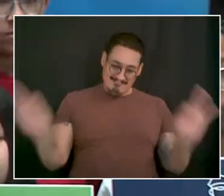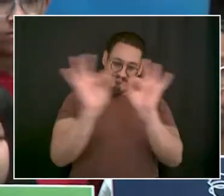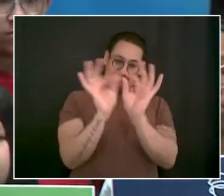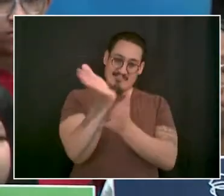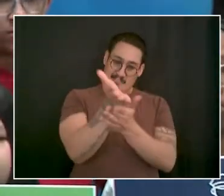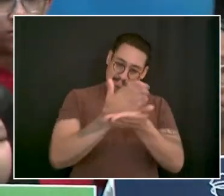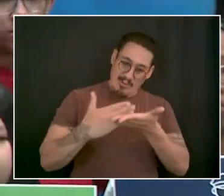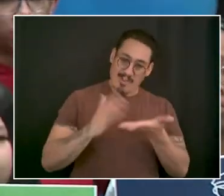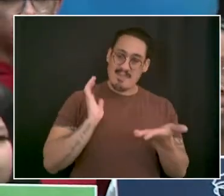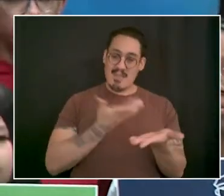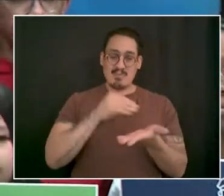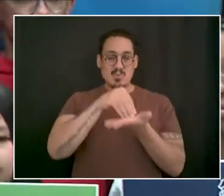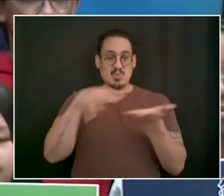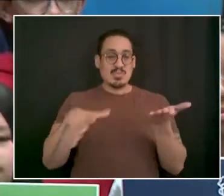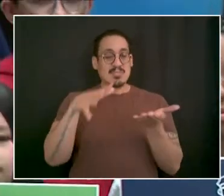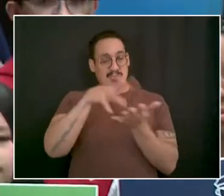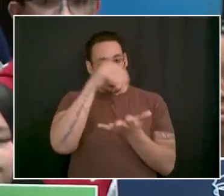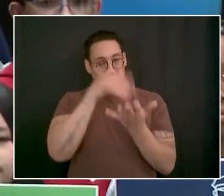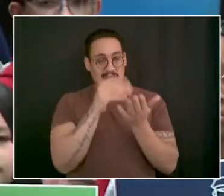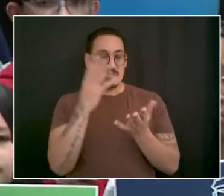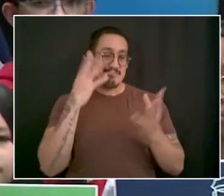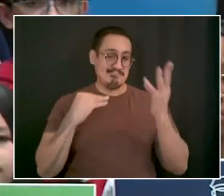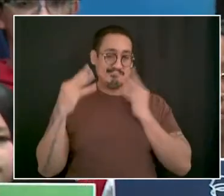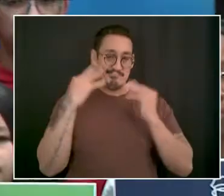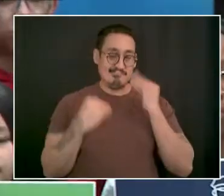our students' learning experience.